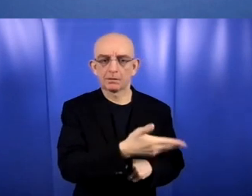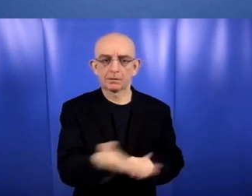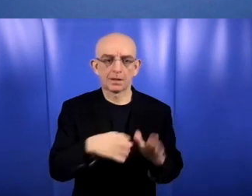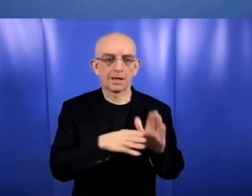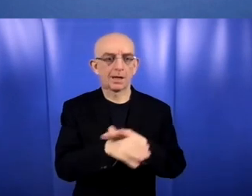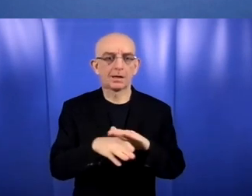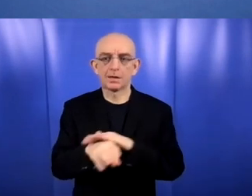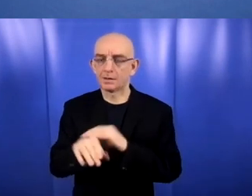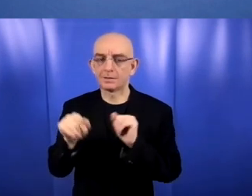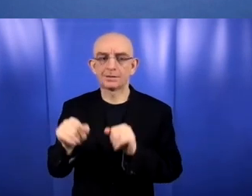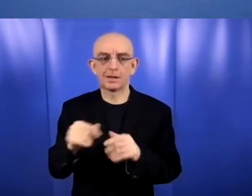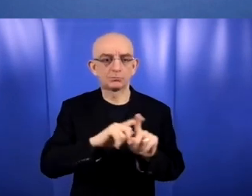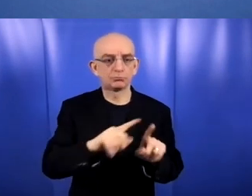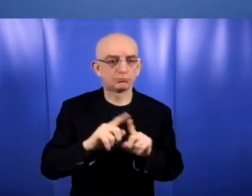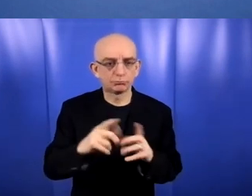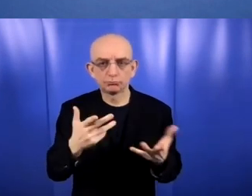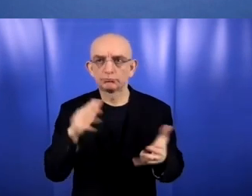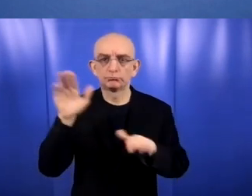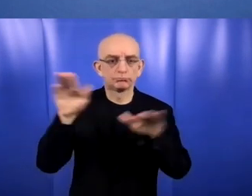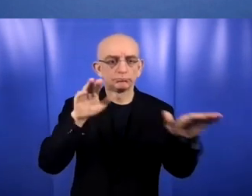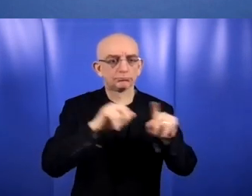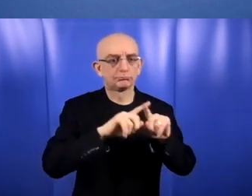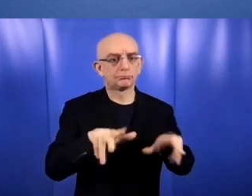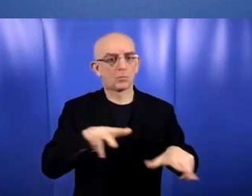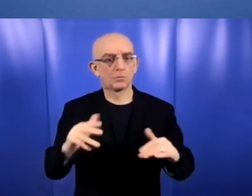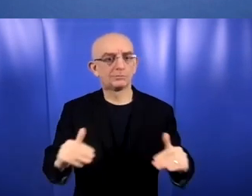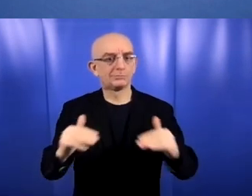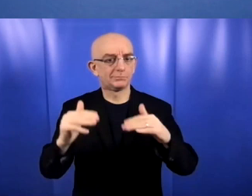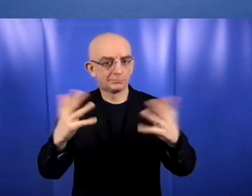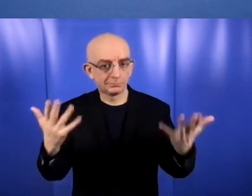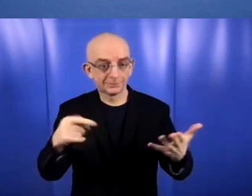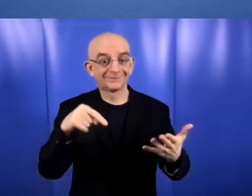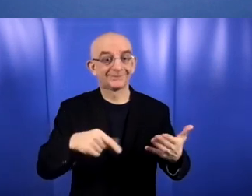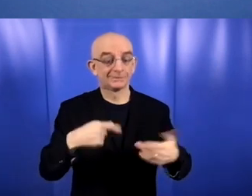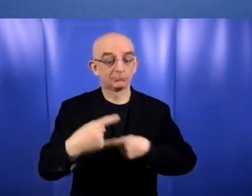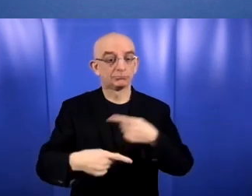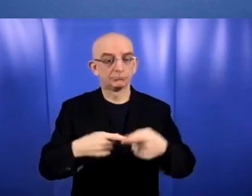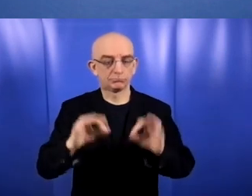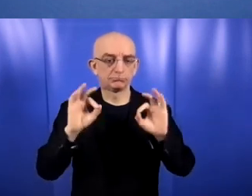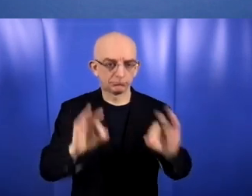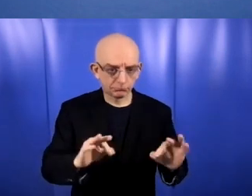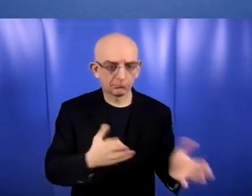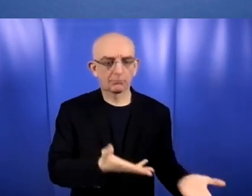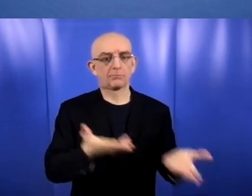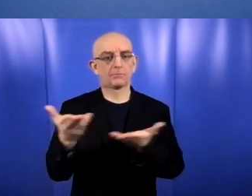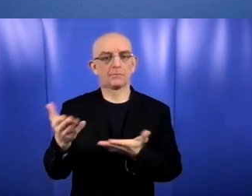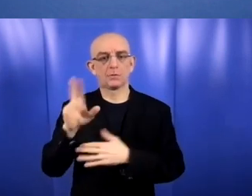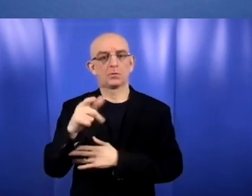work generally, it improves the conditions for everybody there because it works with governments.